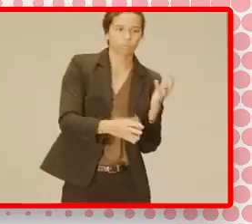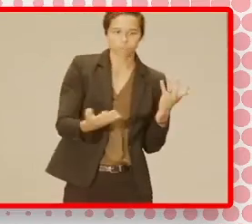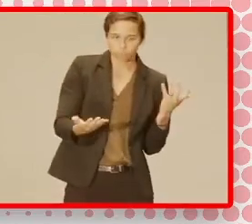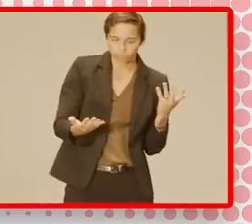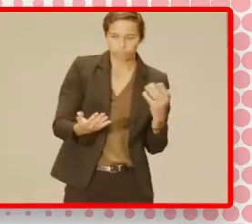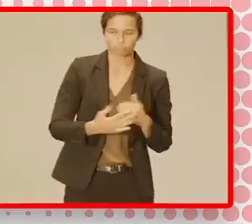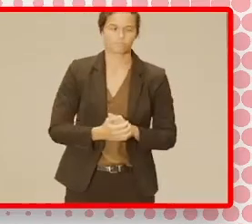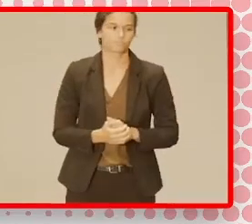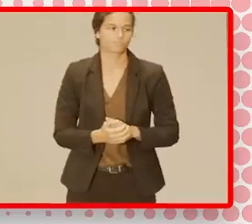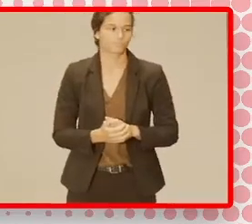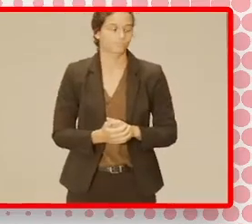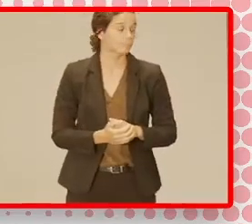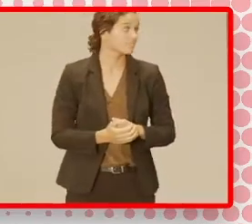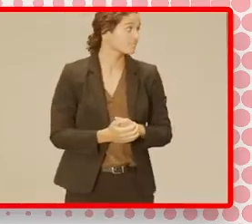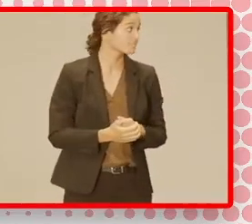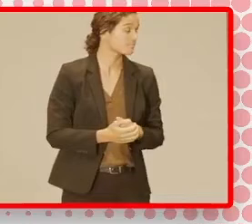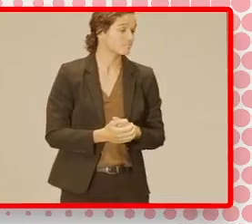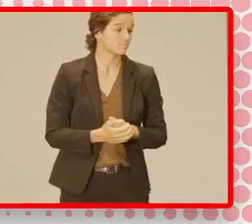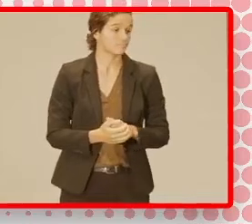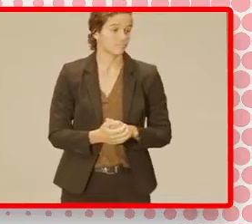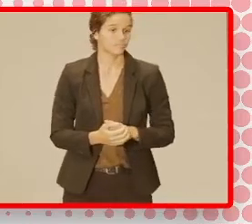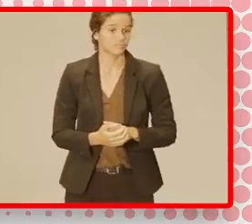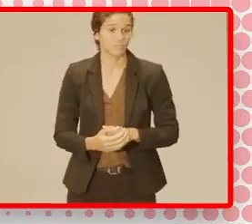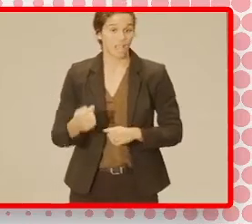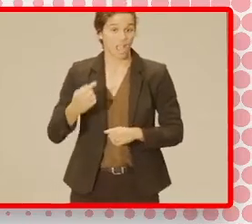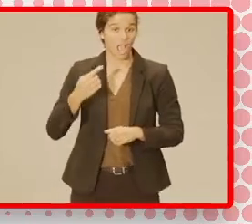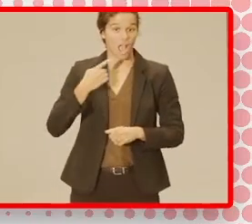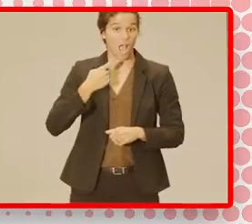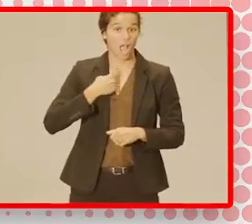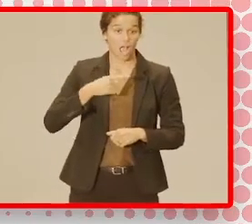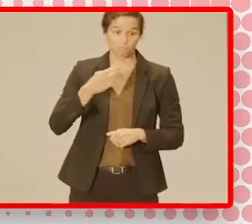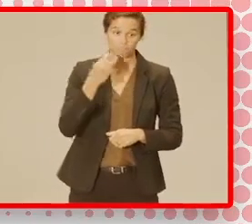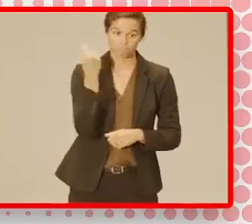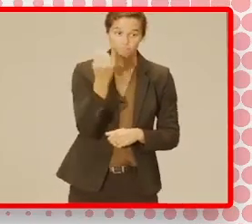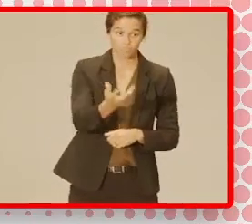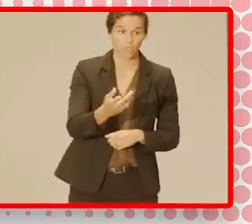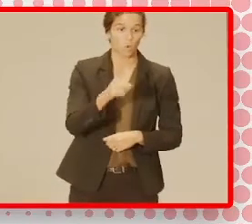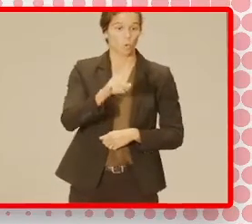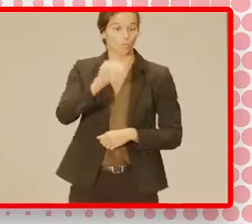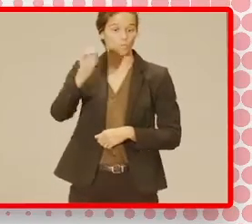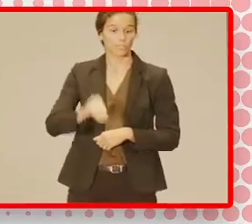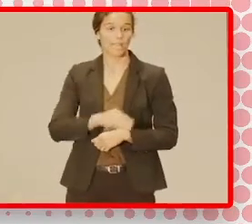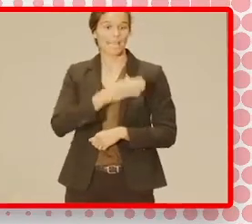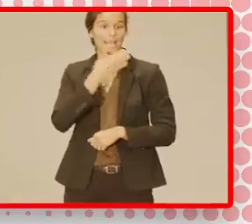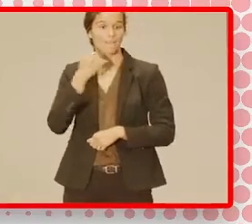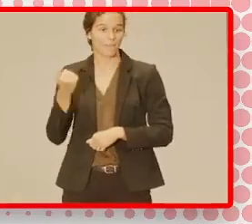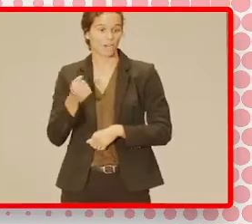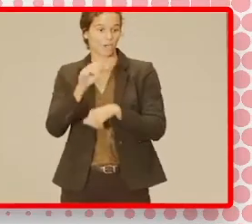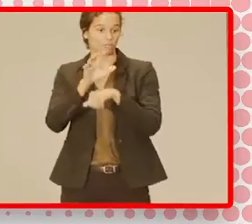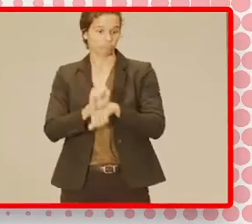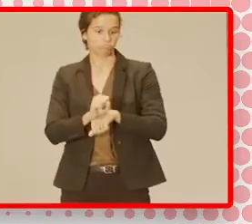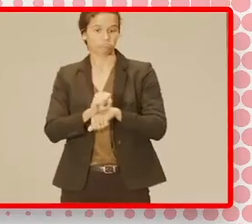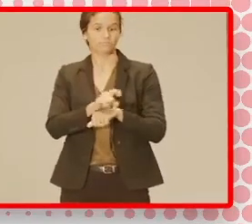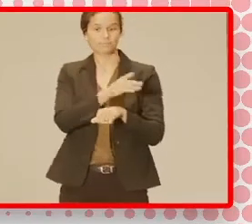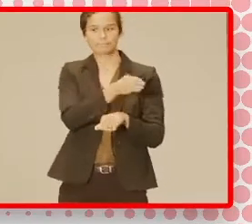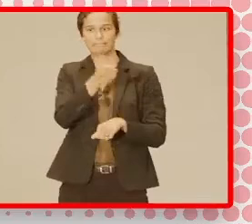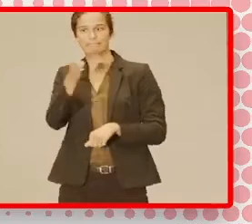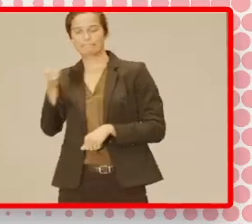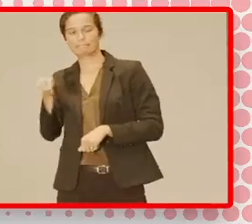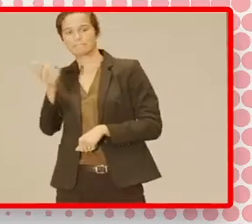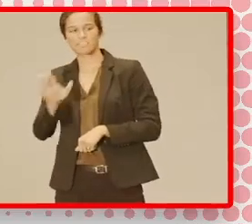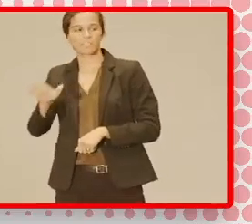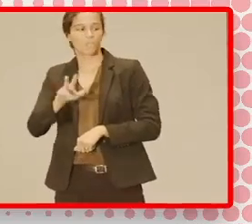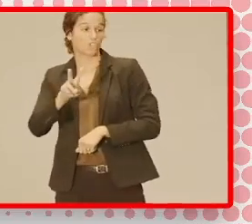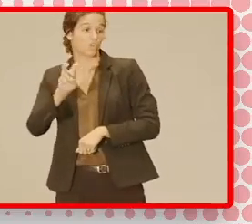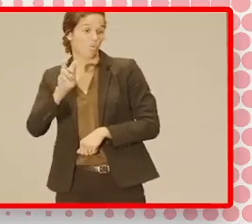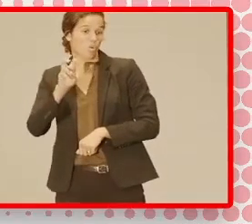I would say that developing a 1% better mindset is on the higher end of that complexity scale. So I went into this thing